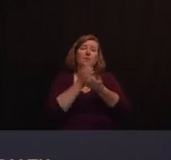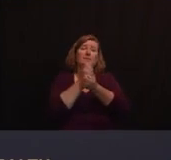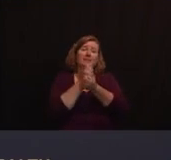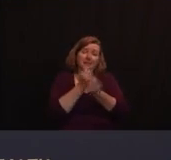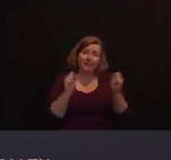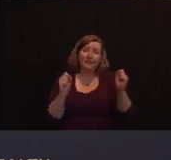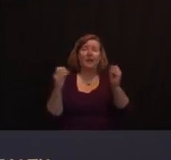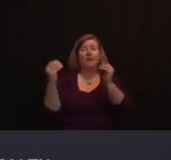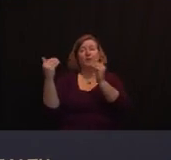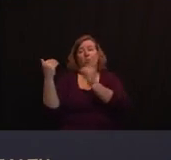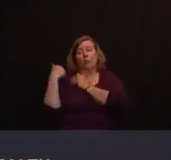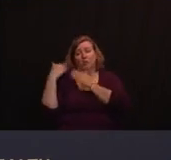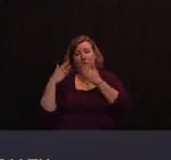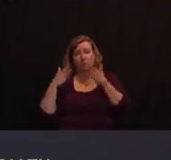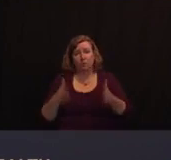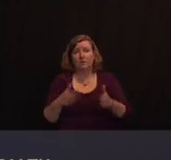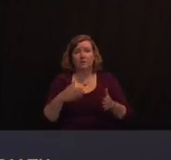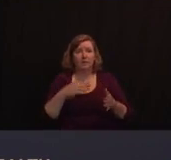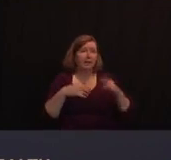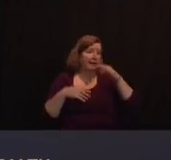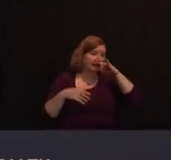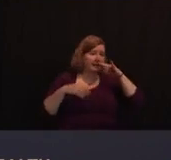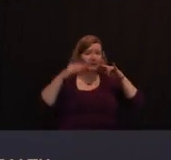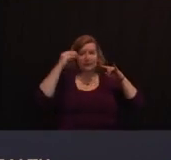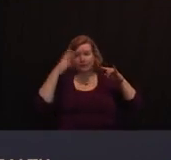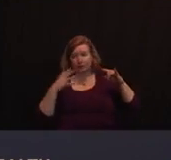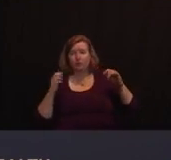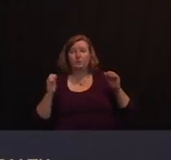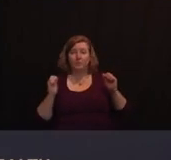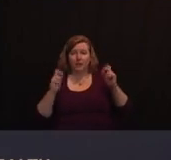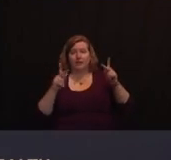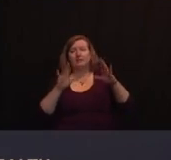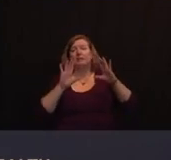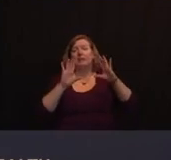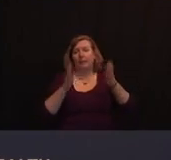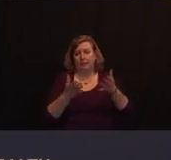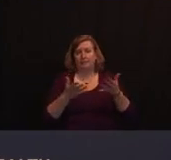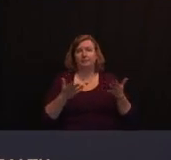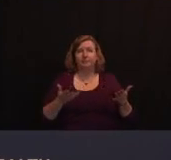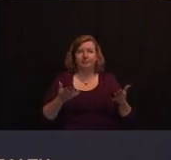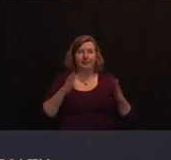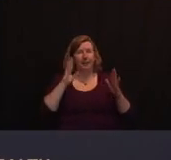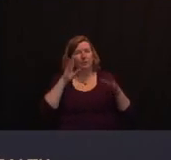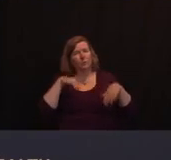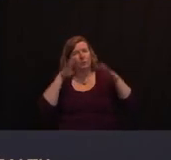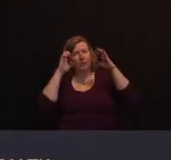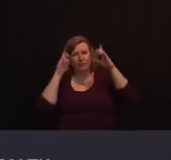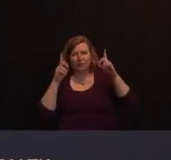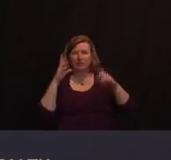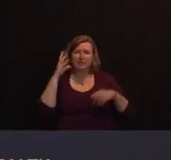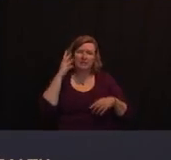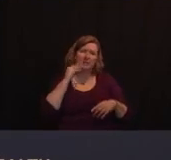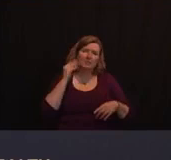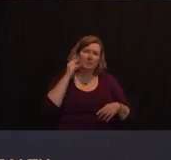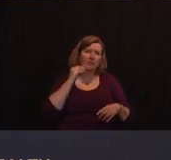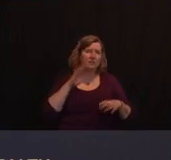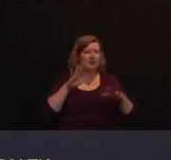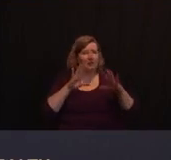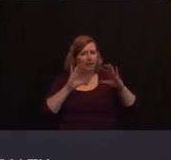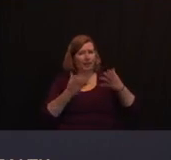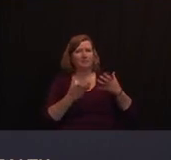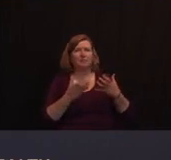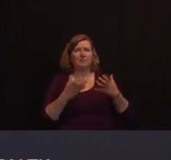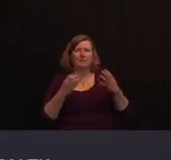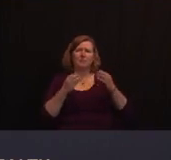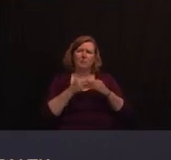want to get kids and educators back in the classroom because we know the educational experience is dramatically richer when